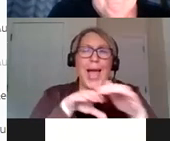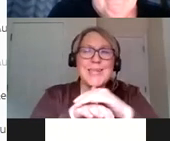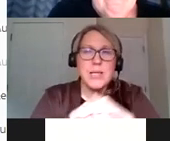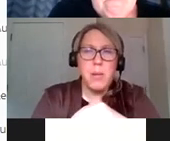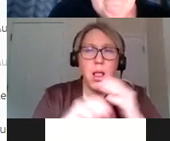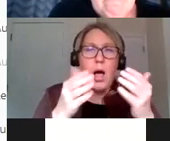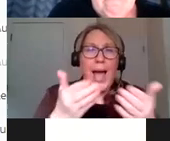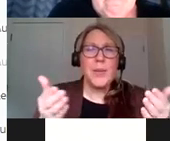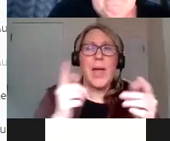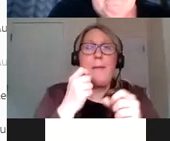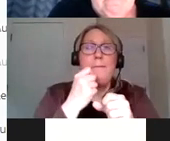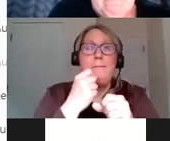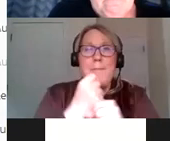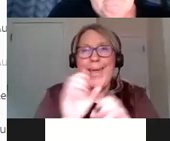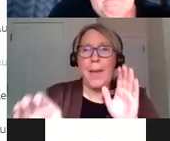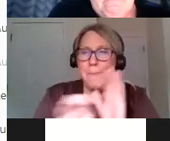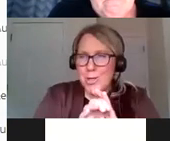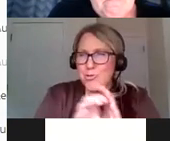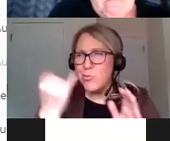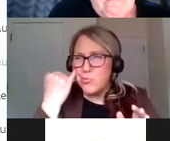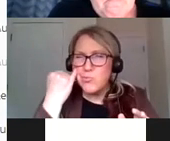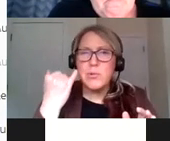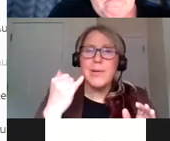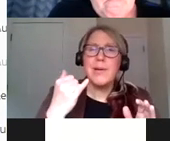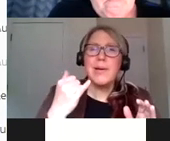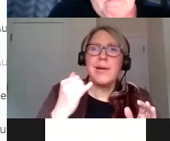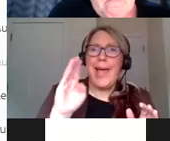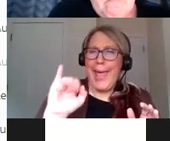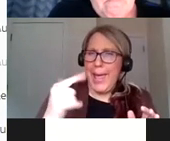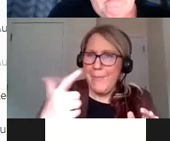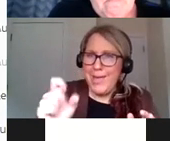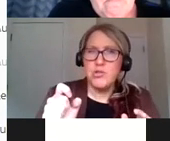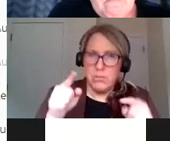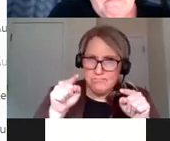items as making pictures and images in line with the text.